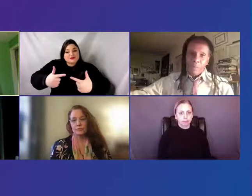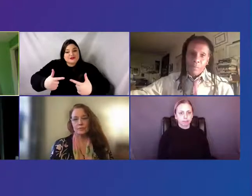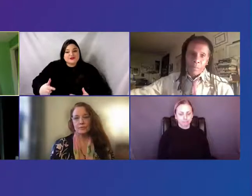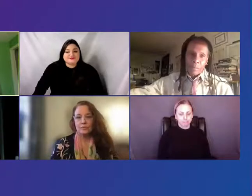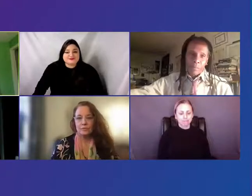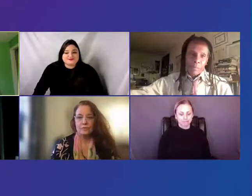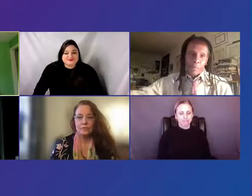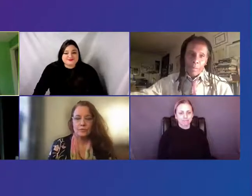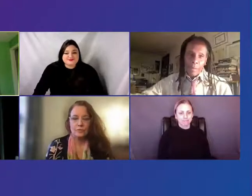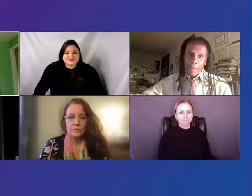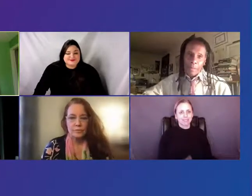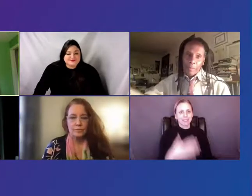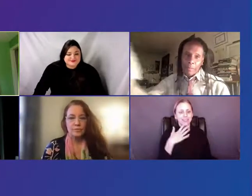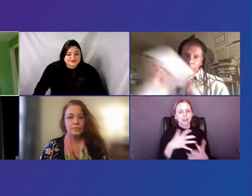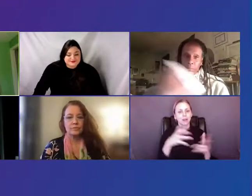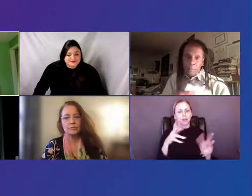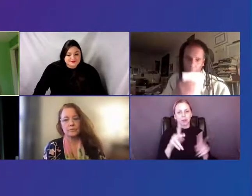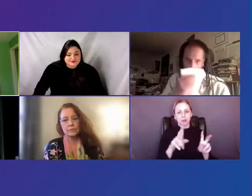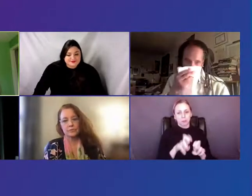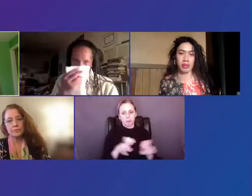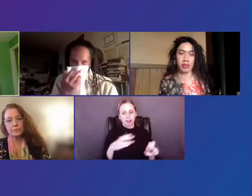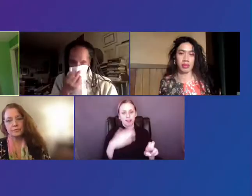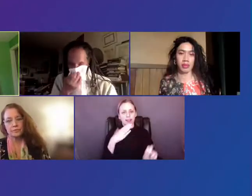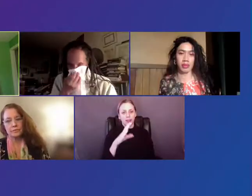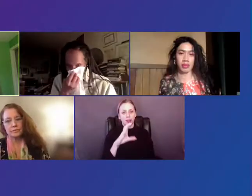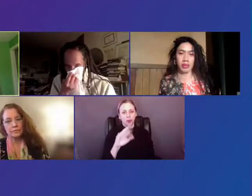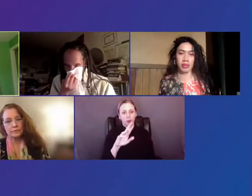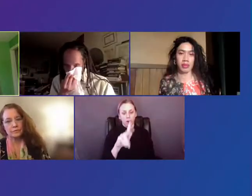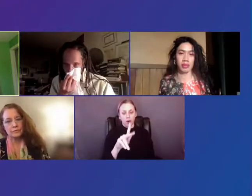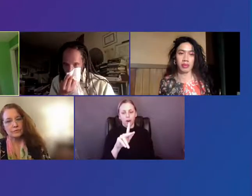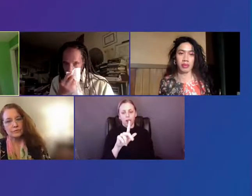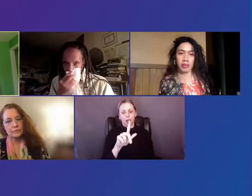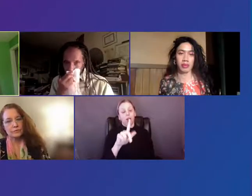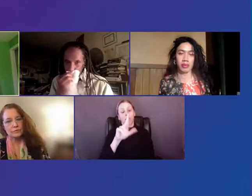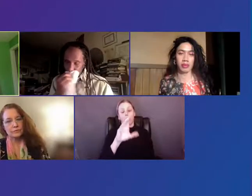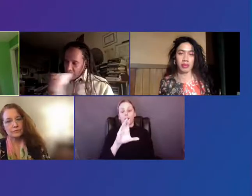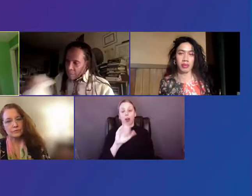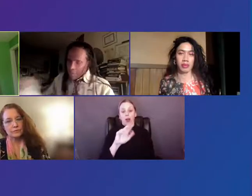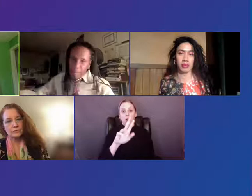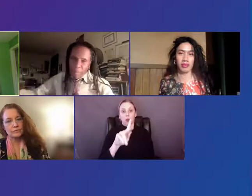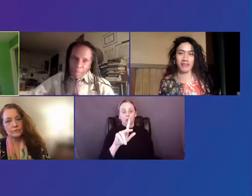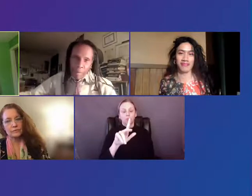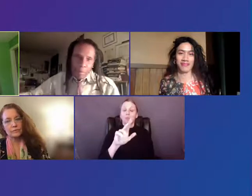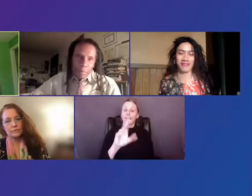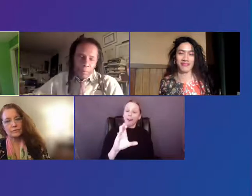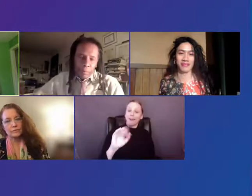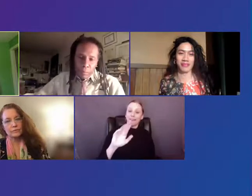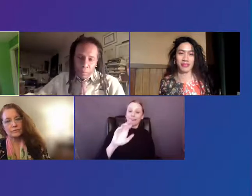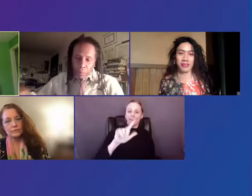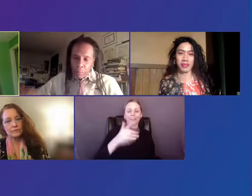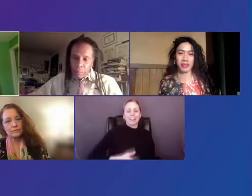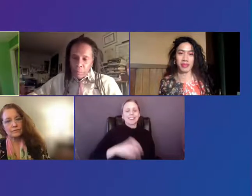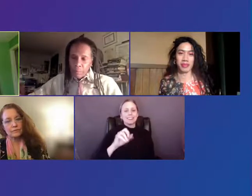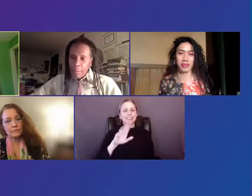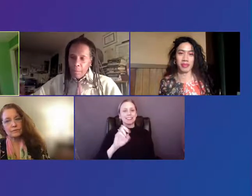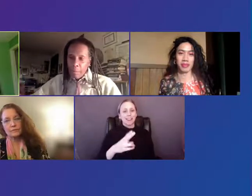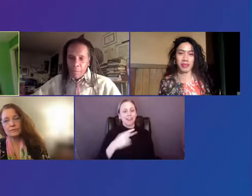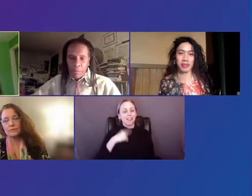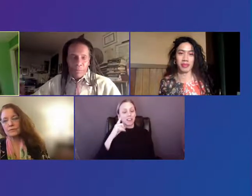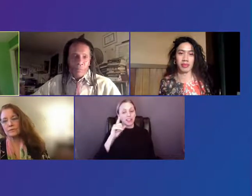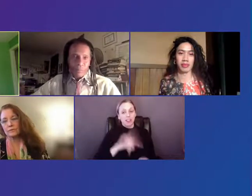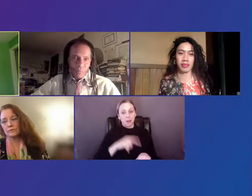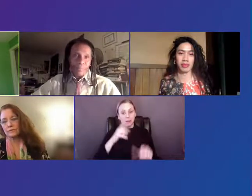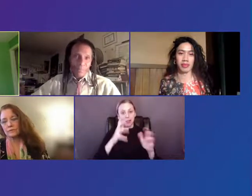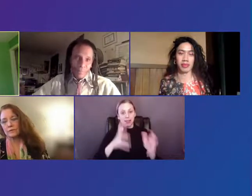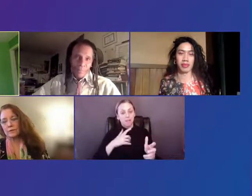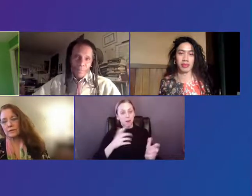Thank you so much, panelists. Thank you, Carl. This is Sarah again. And in the time we have remaining, there's so many places that we